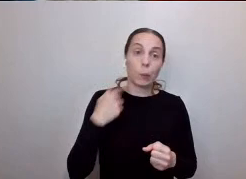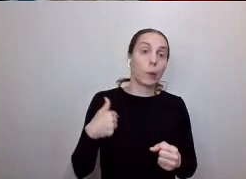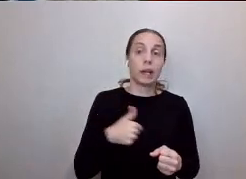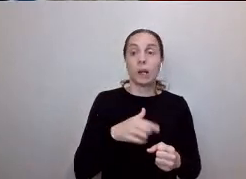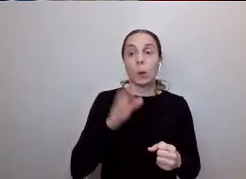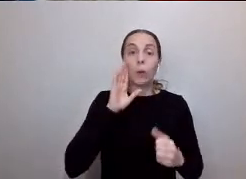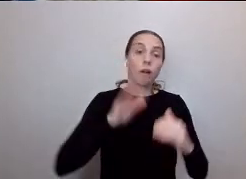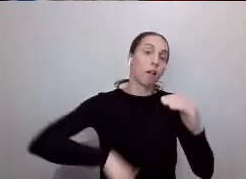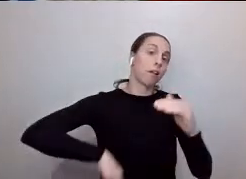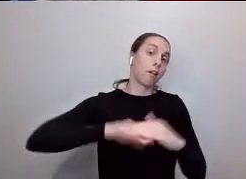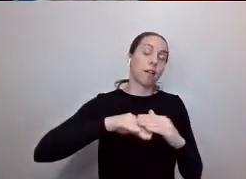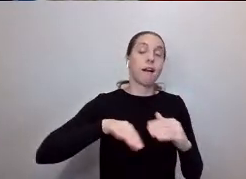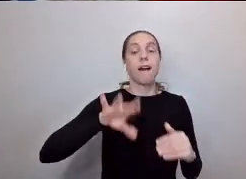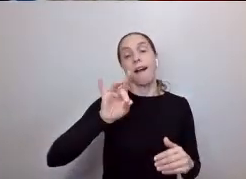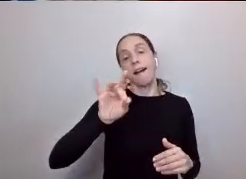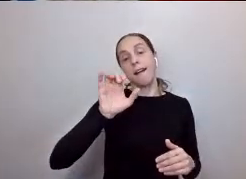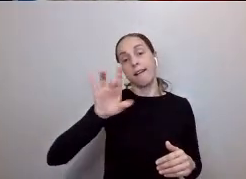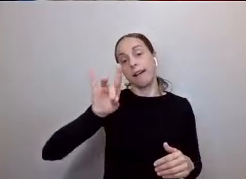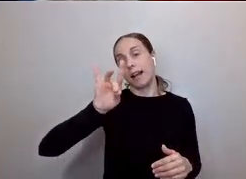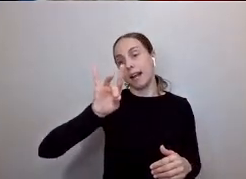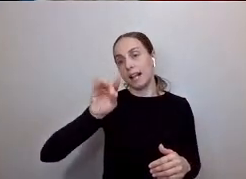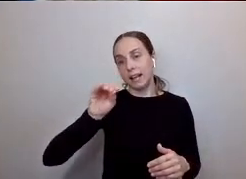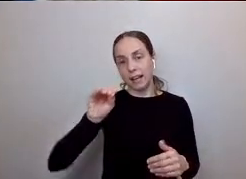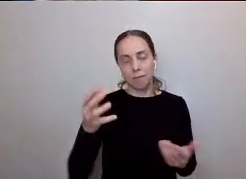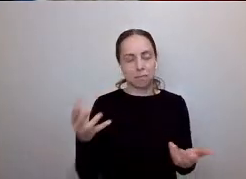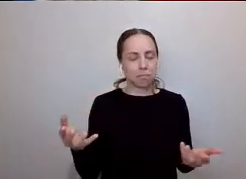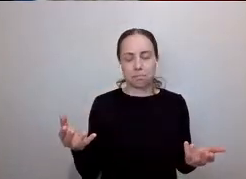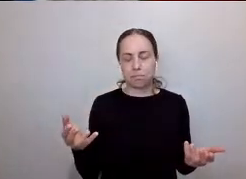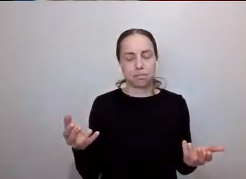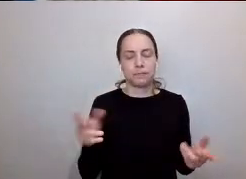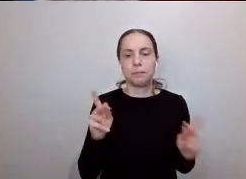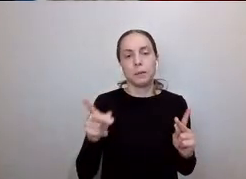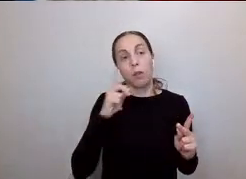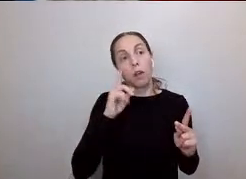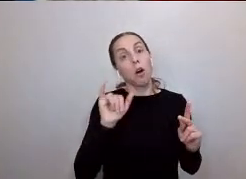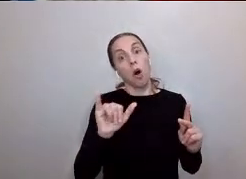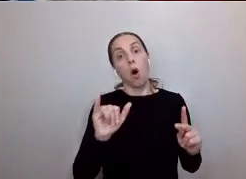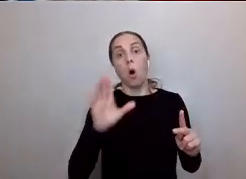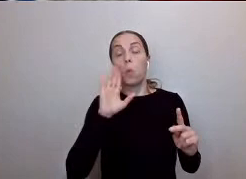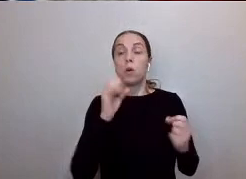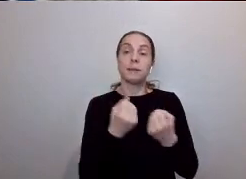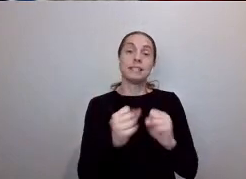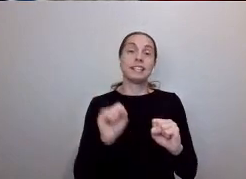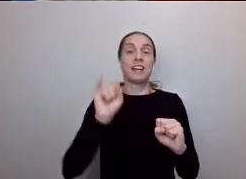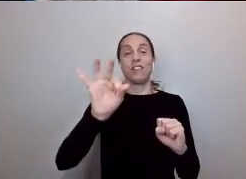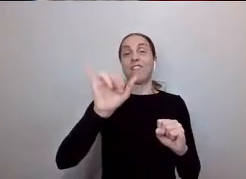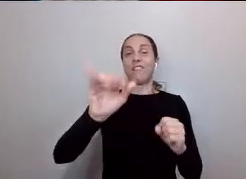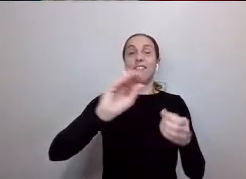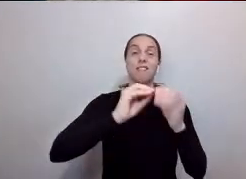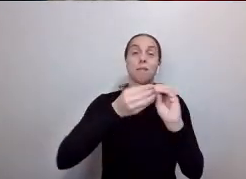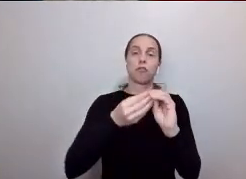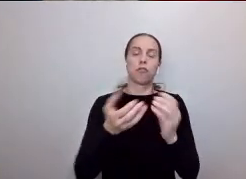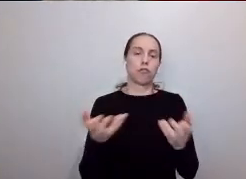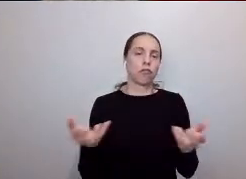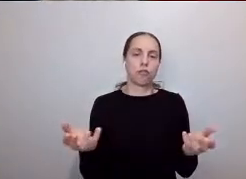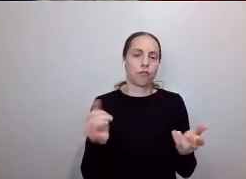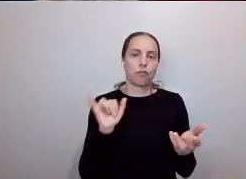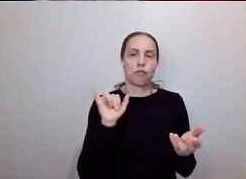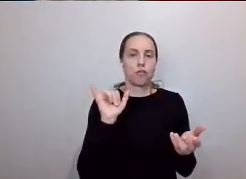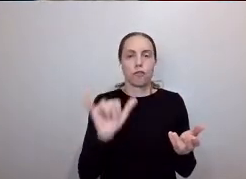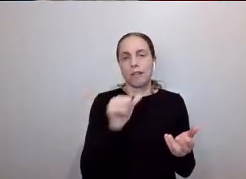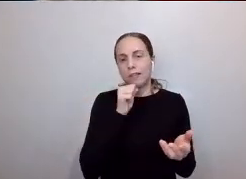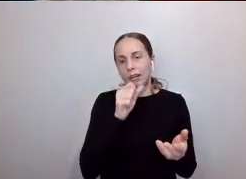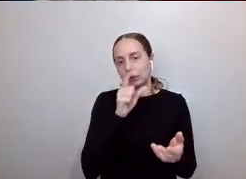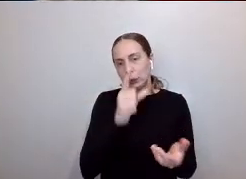for people that feel that we need a higher number of officers. This motion doesn't get us there. If for folks that are saying we're not investing